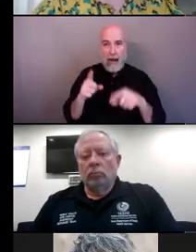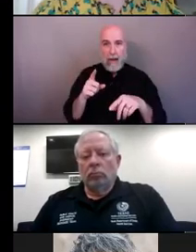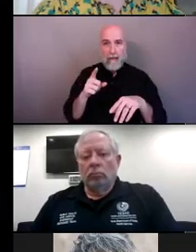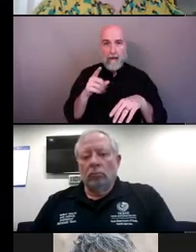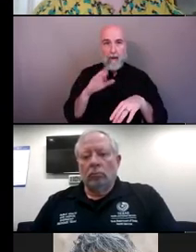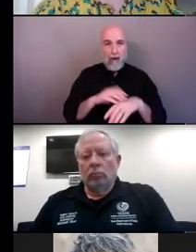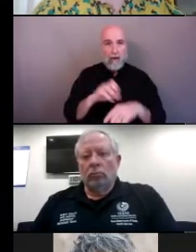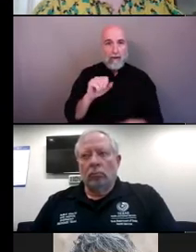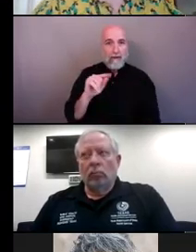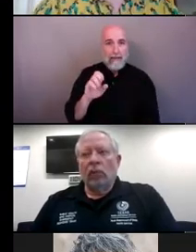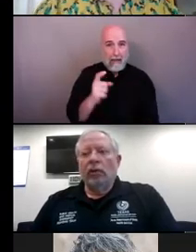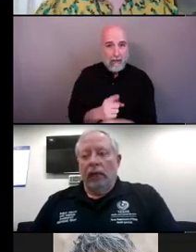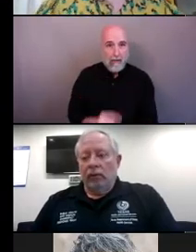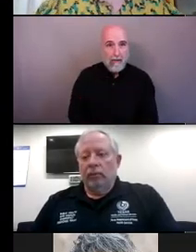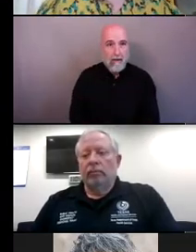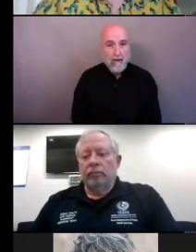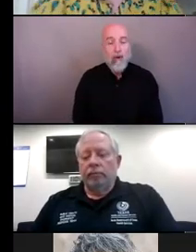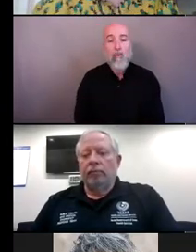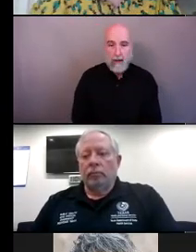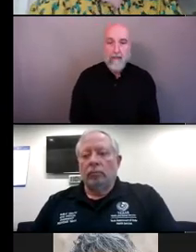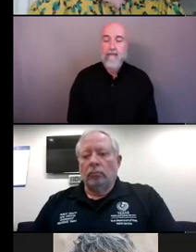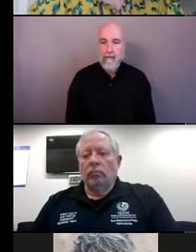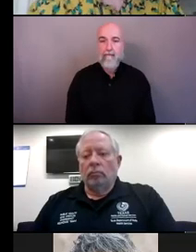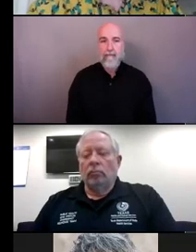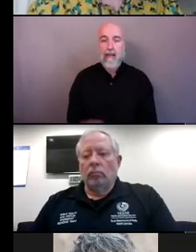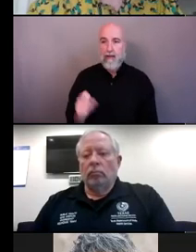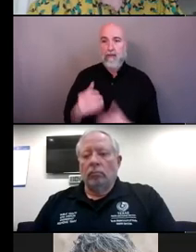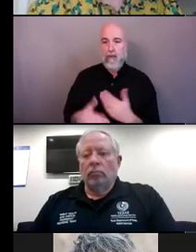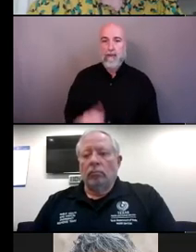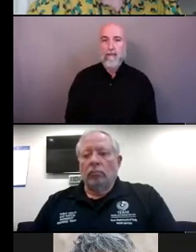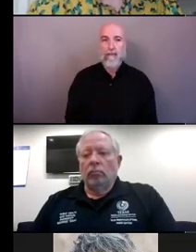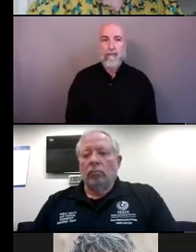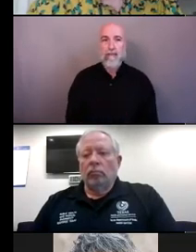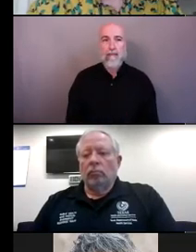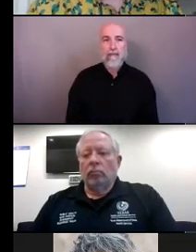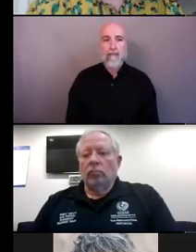correct? Or there is a process, yeah.